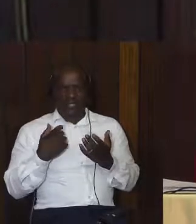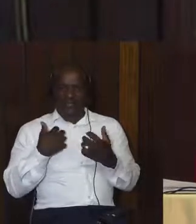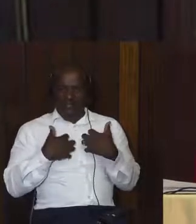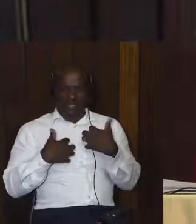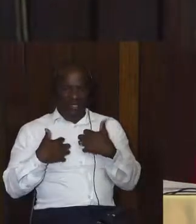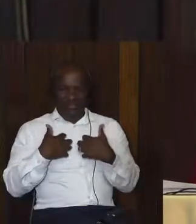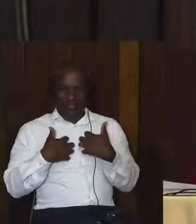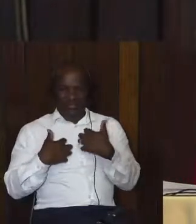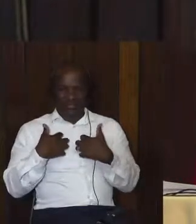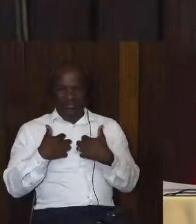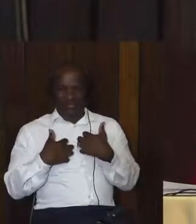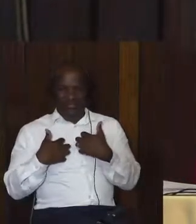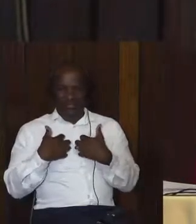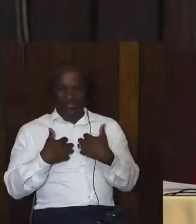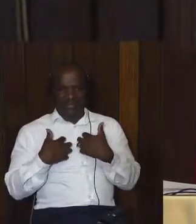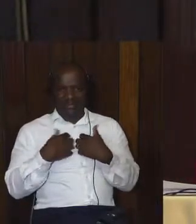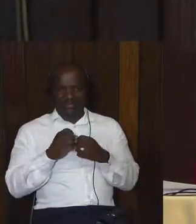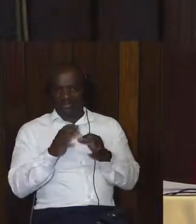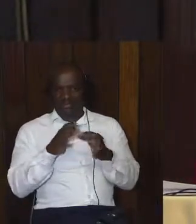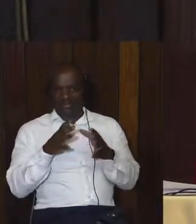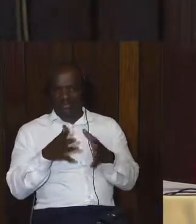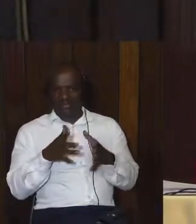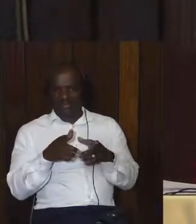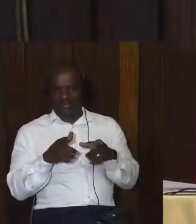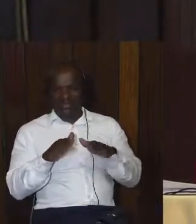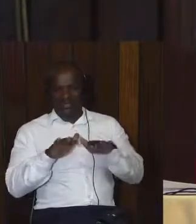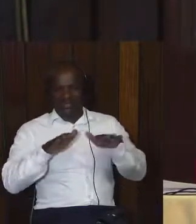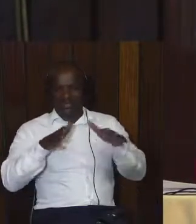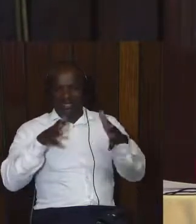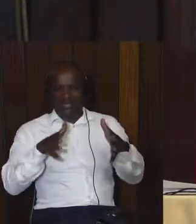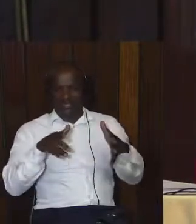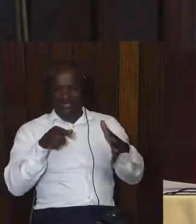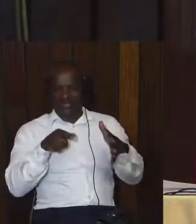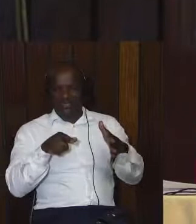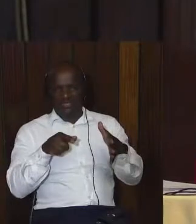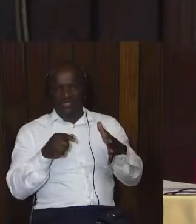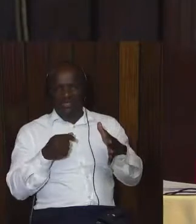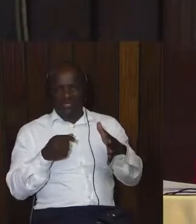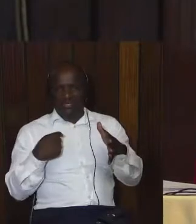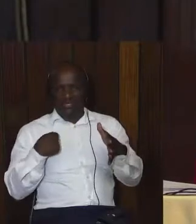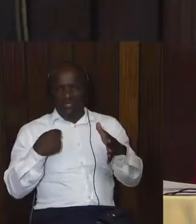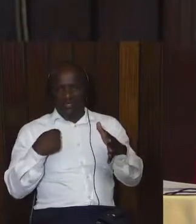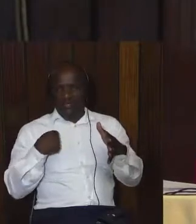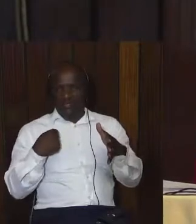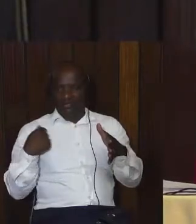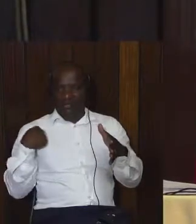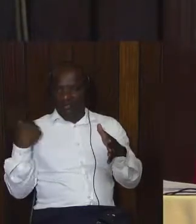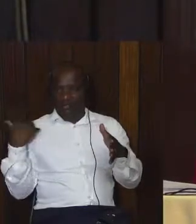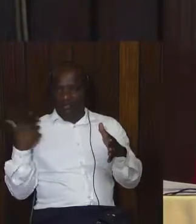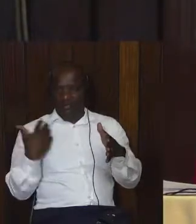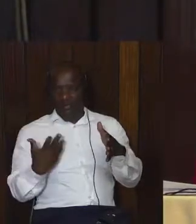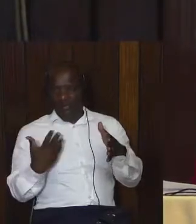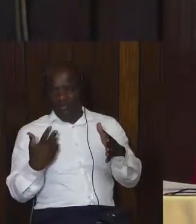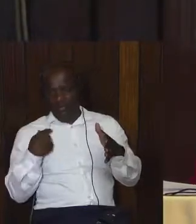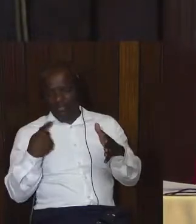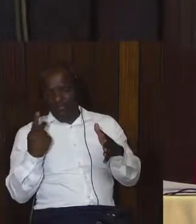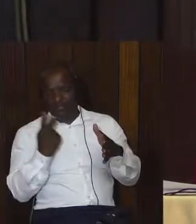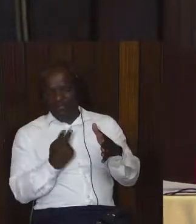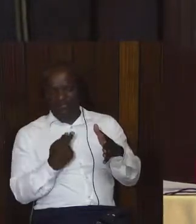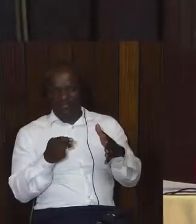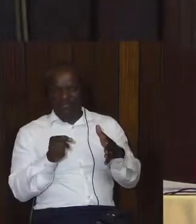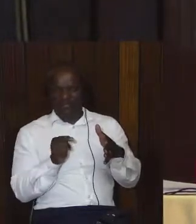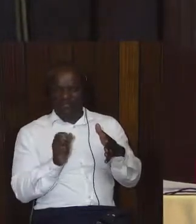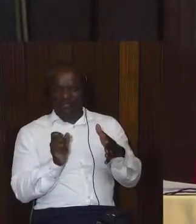Chair, because this thing of a dashboard, where I come from, is like we have